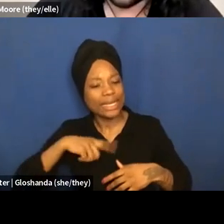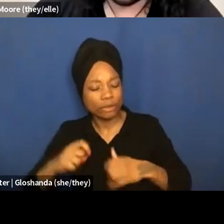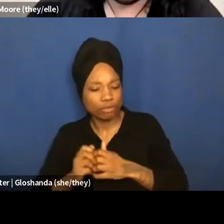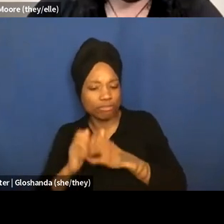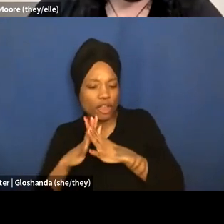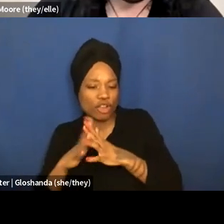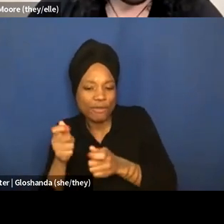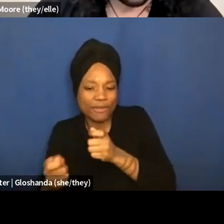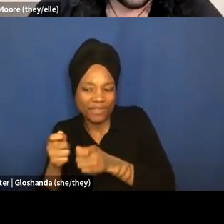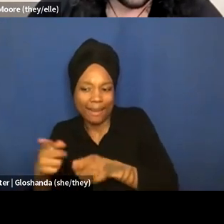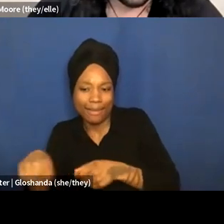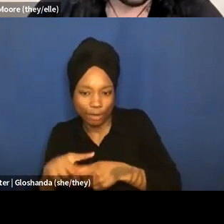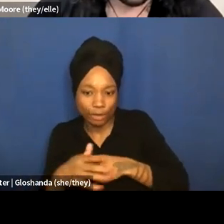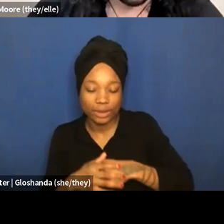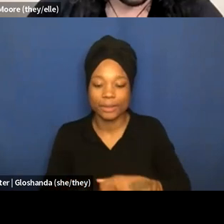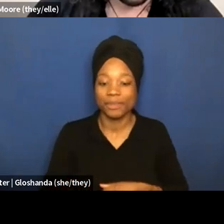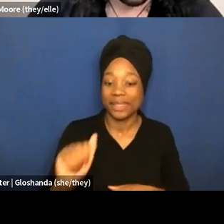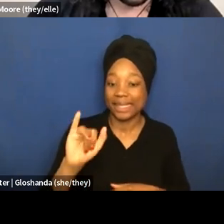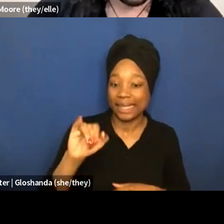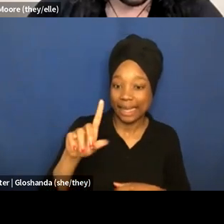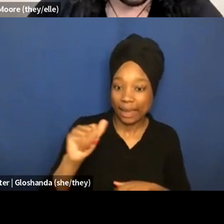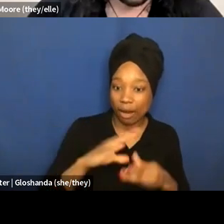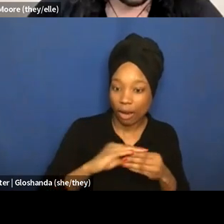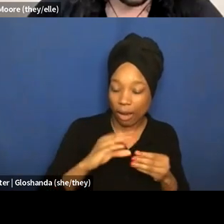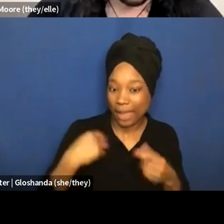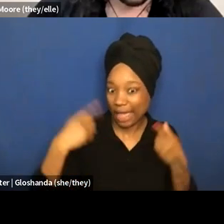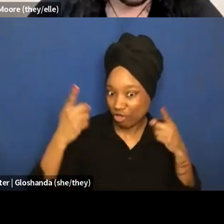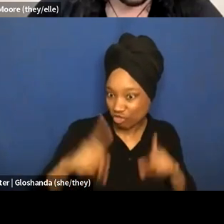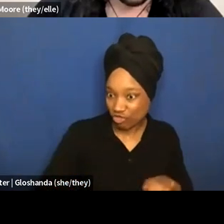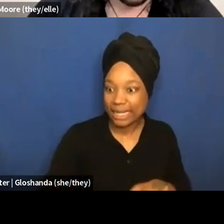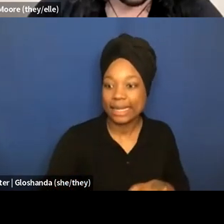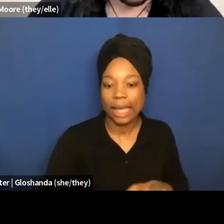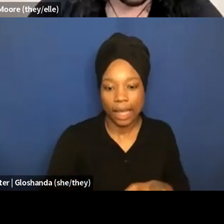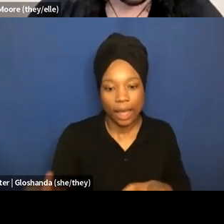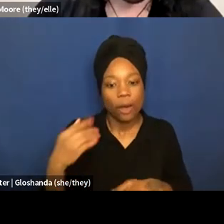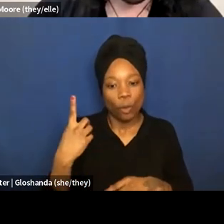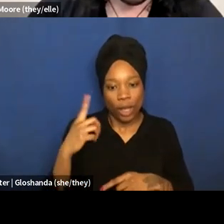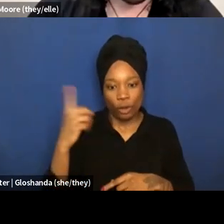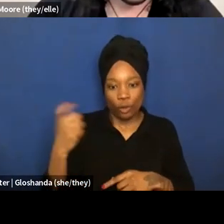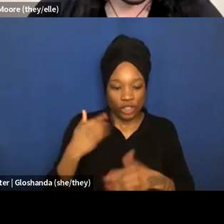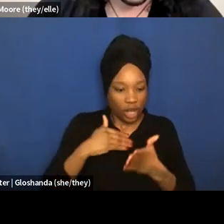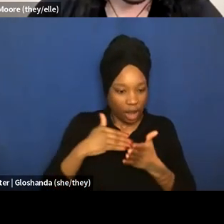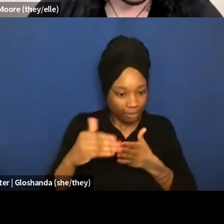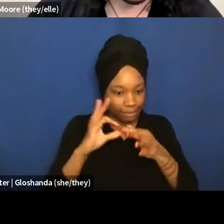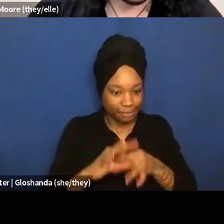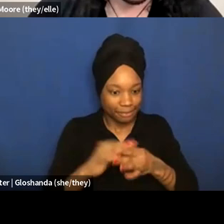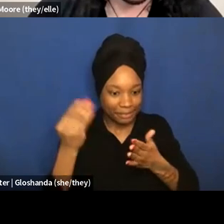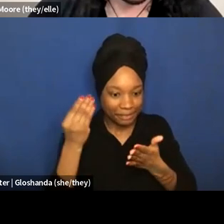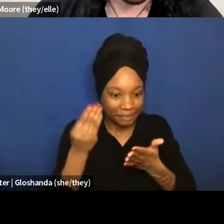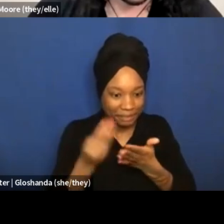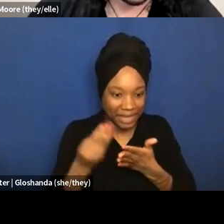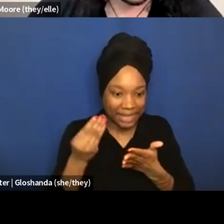Agreeing with that. And I know that one of the questions that got asked to the host and panelists is also about money and funding and like, how do you fund